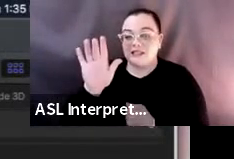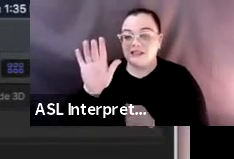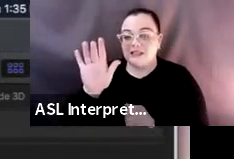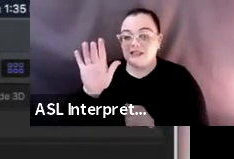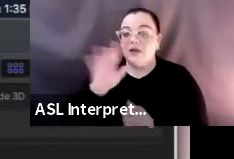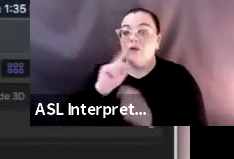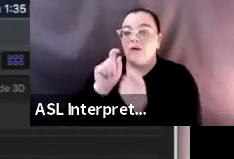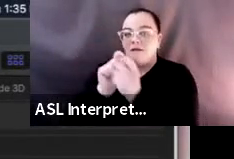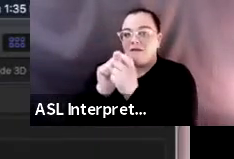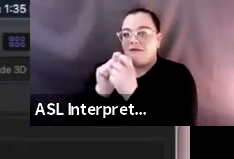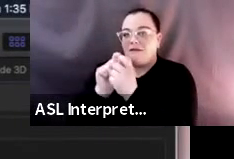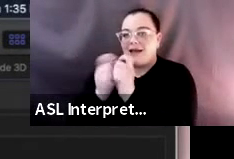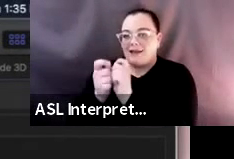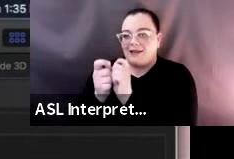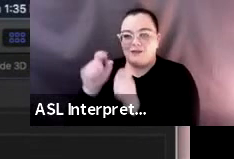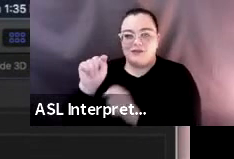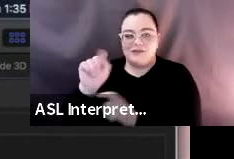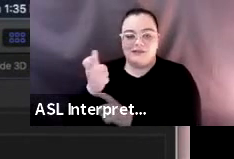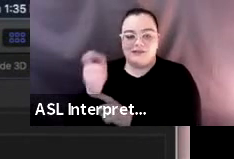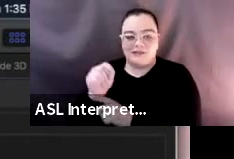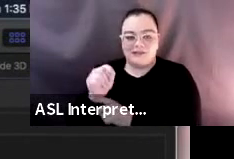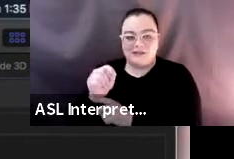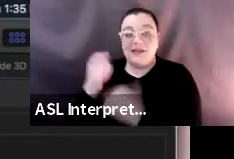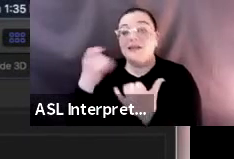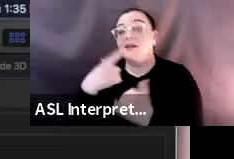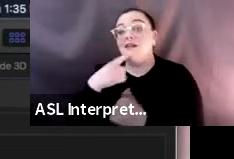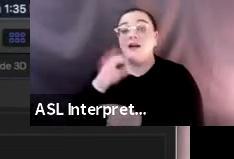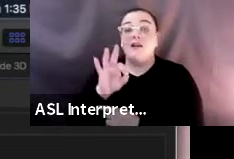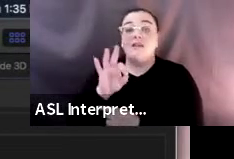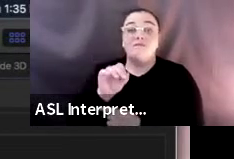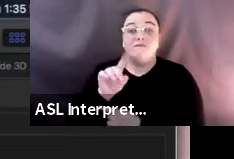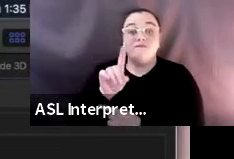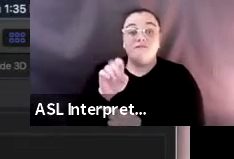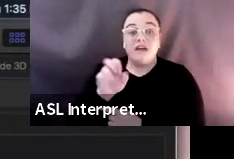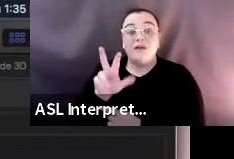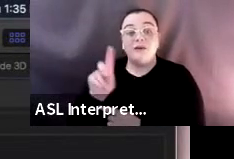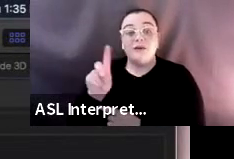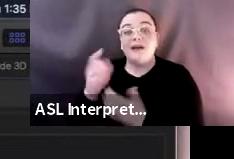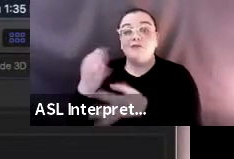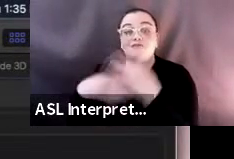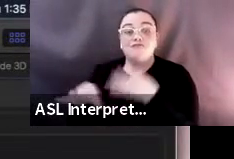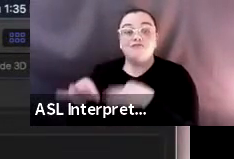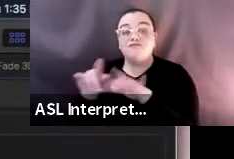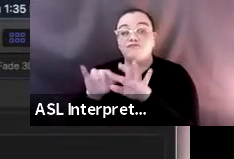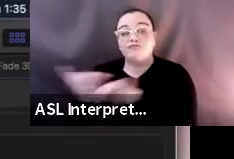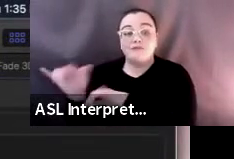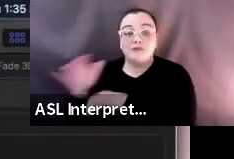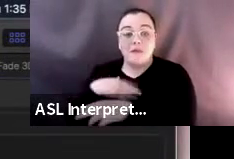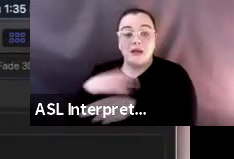edit your text. And so now, instead of fade 3D, I'm going to change it to just be my name.